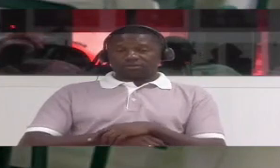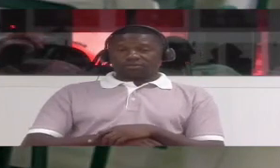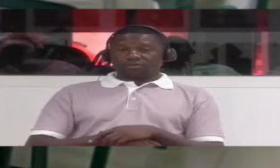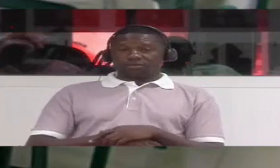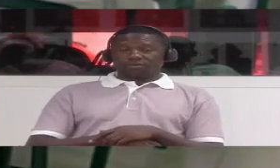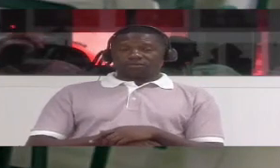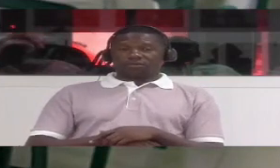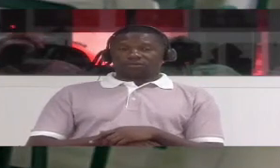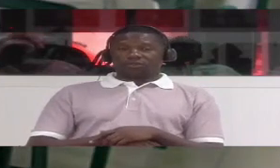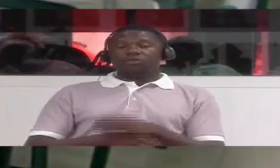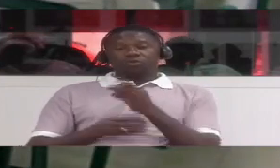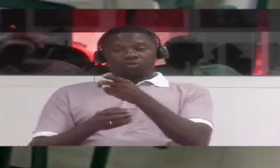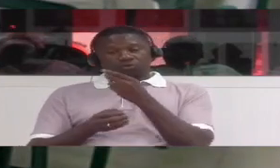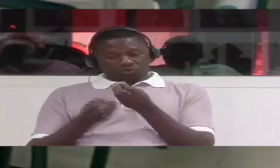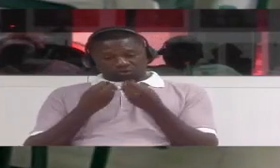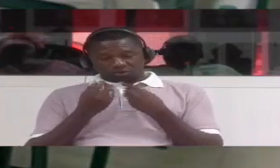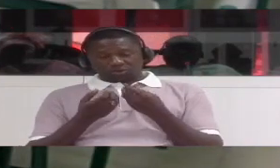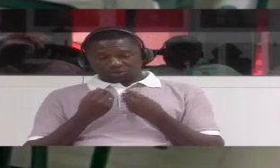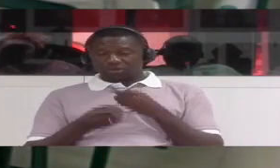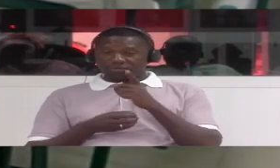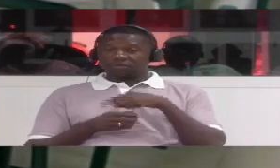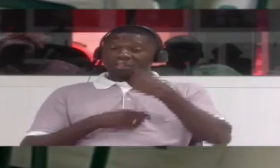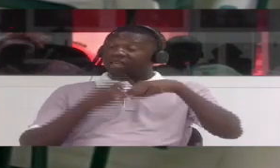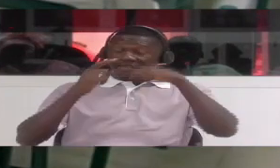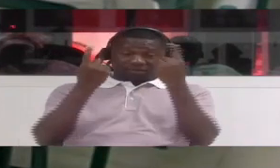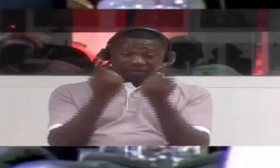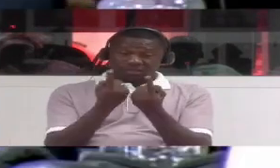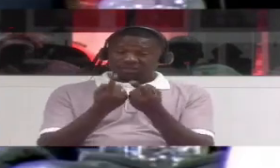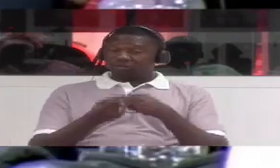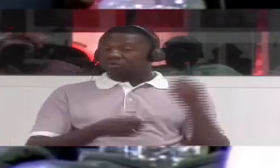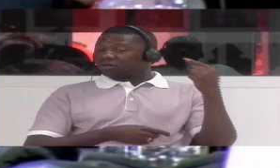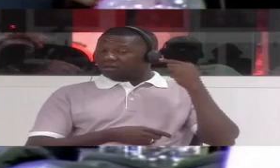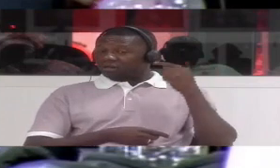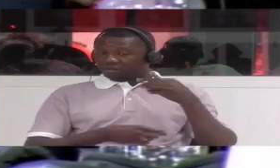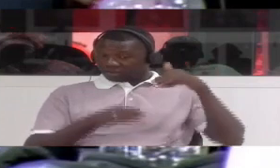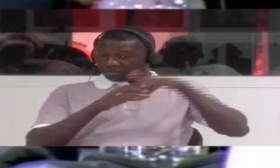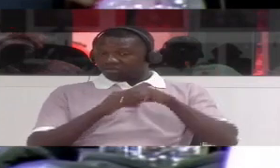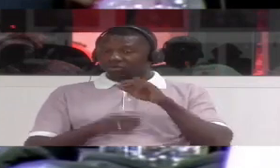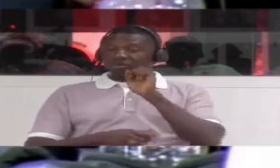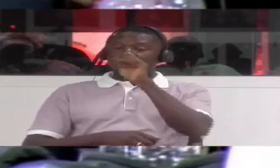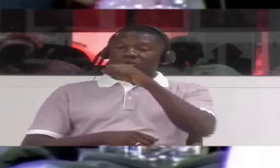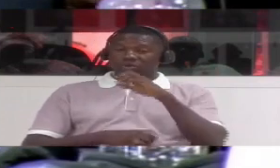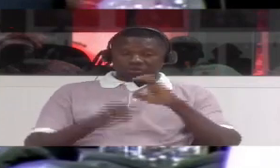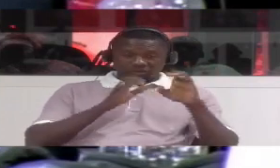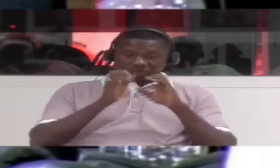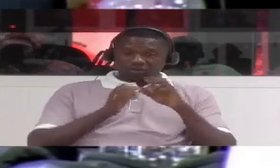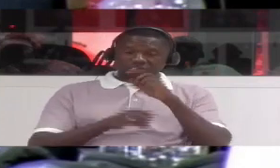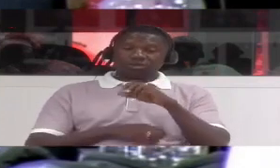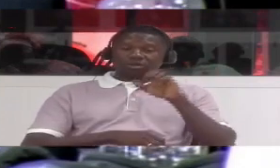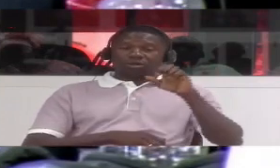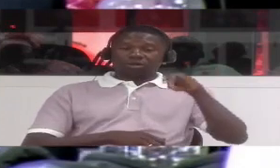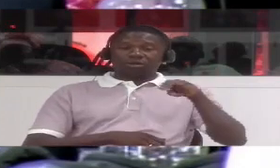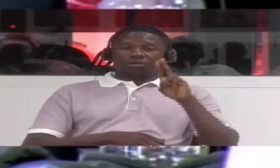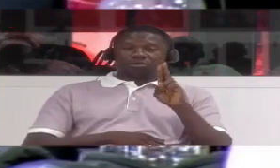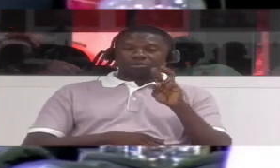You told us that you, from everything that you heard, including your conversation with Mr. Nuruseka, you knew that